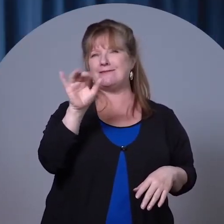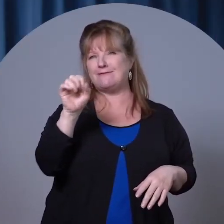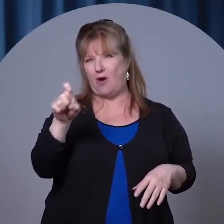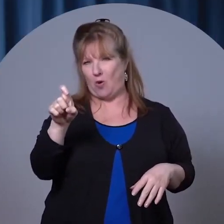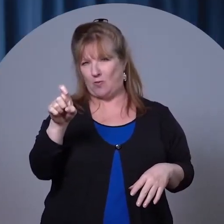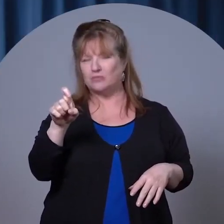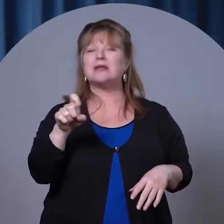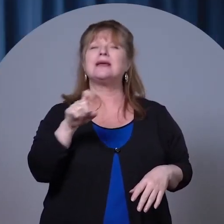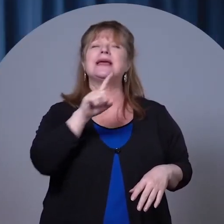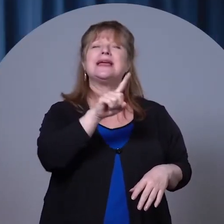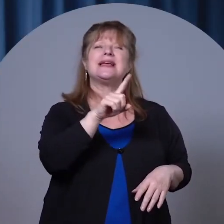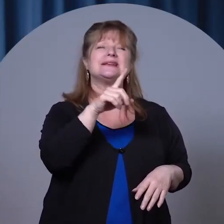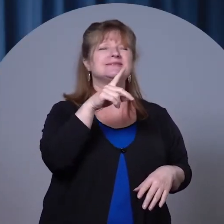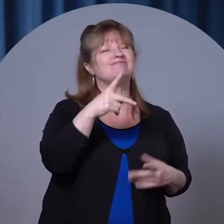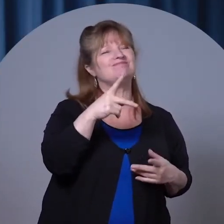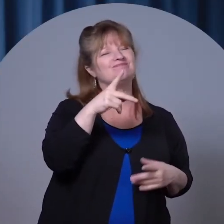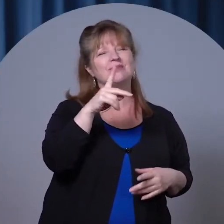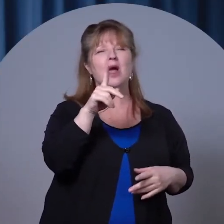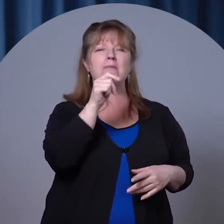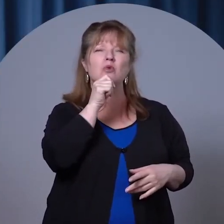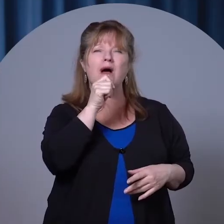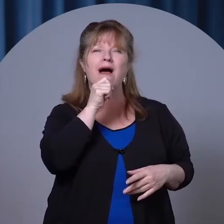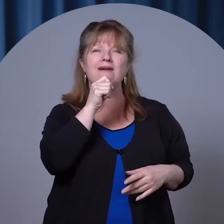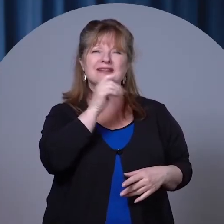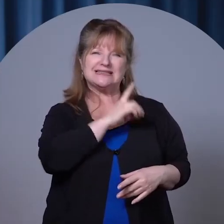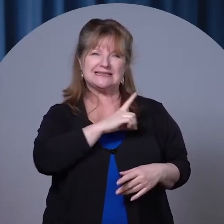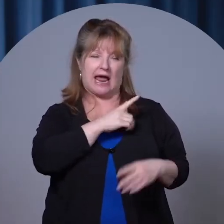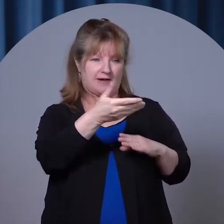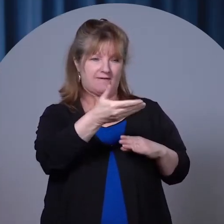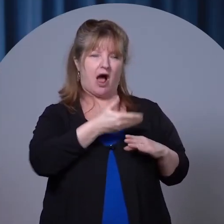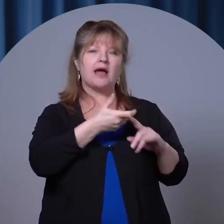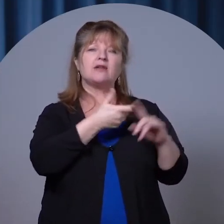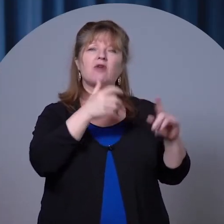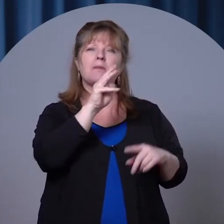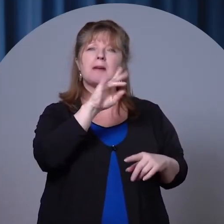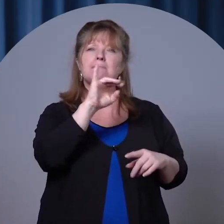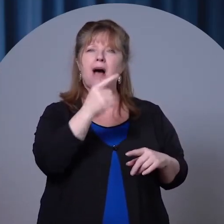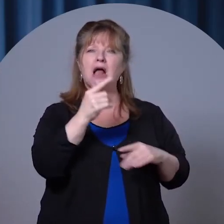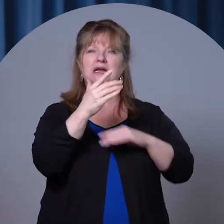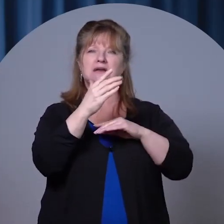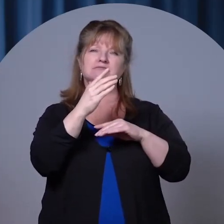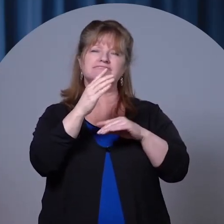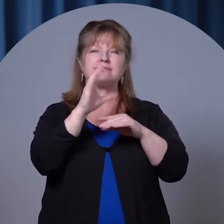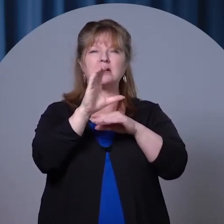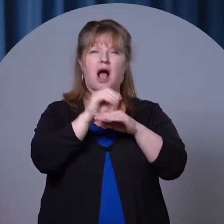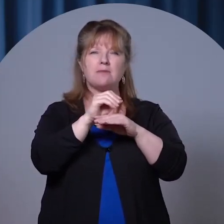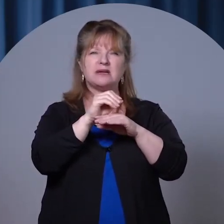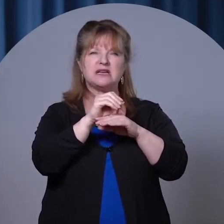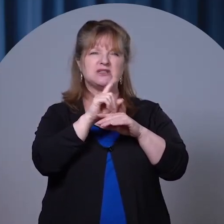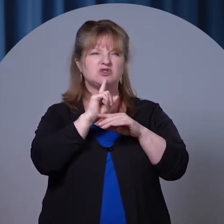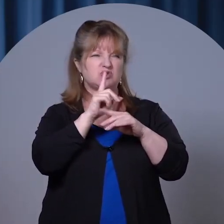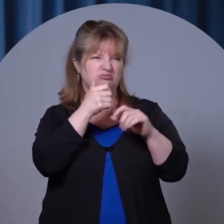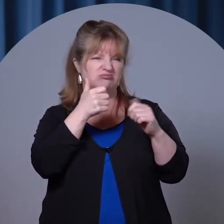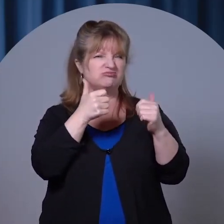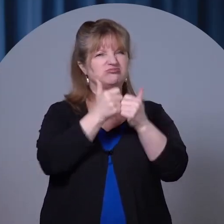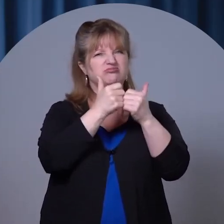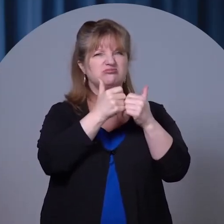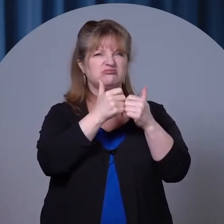been forced to make that choice. Our city is better off with places like the Richmond Art Collective and because the PIN